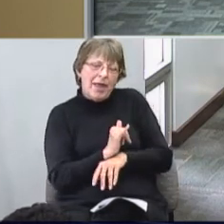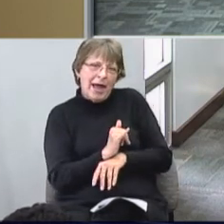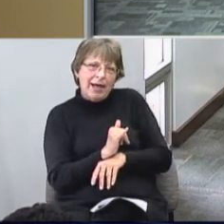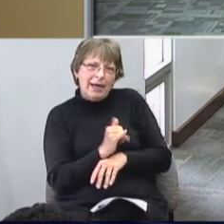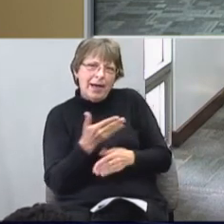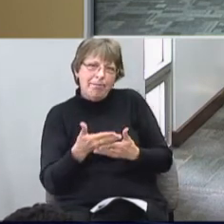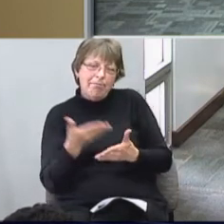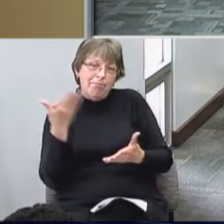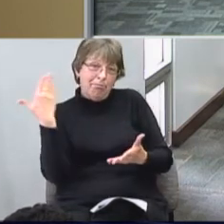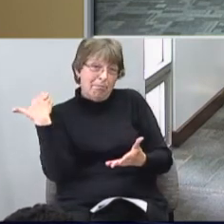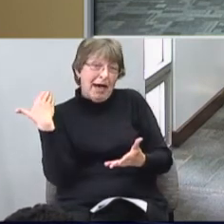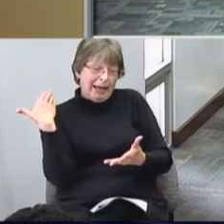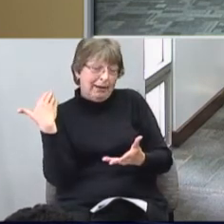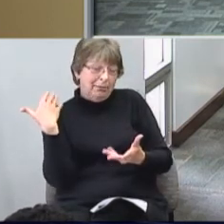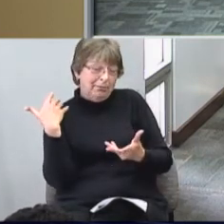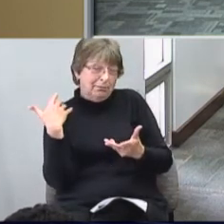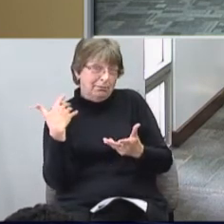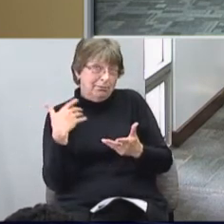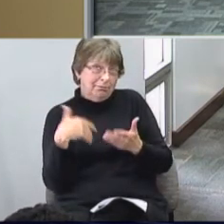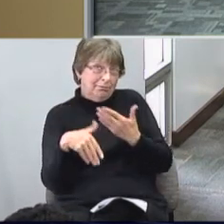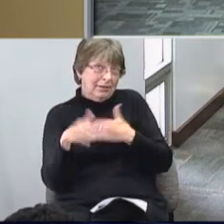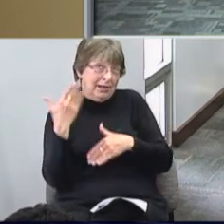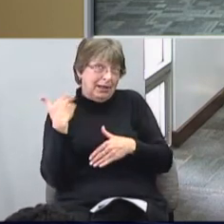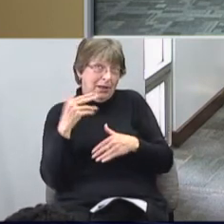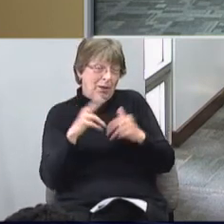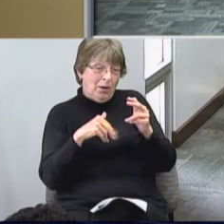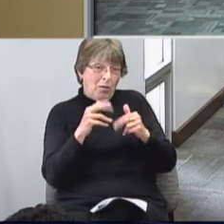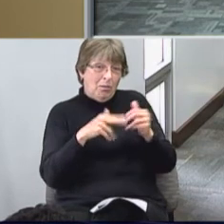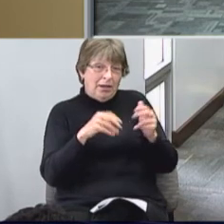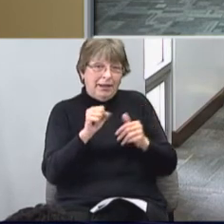back in the days when we were building the streetscape,